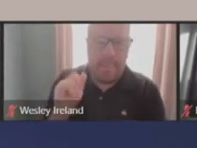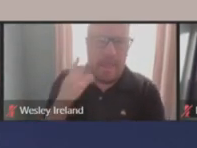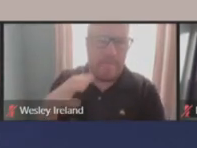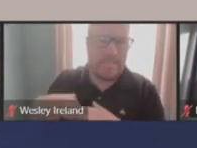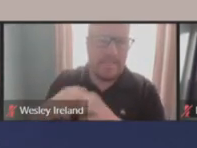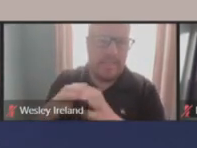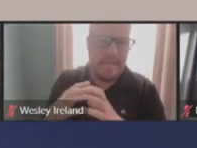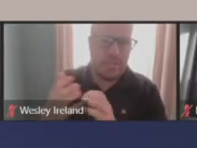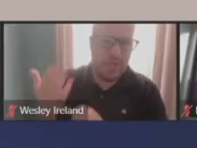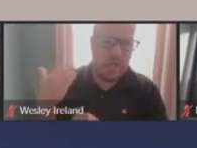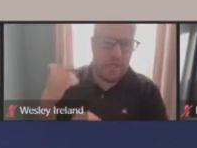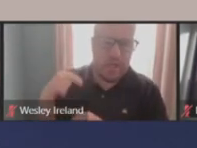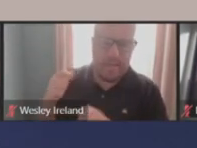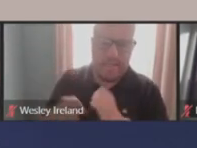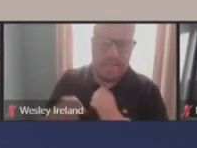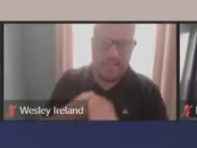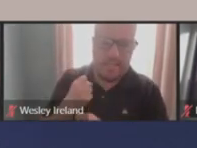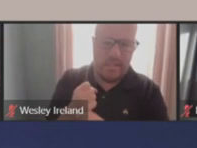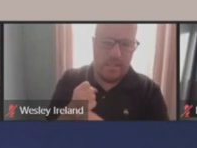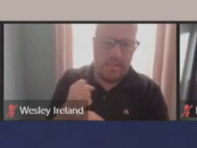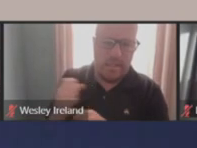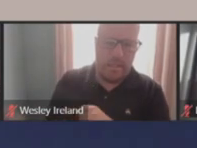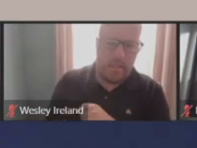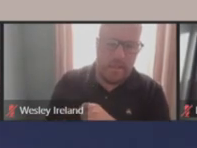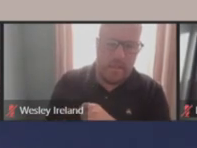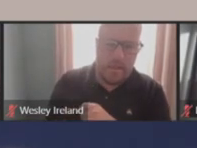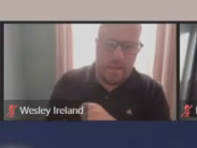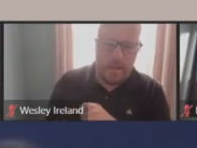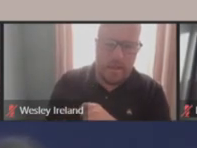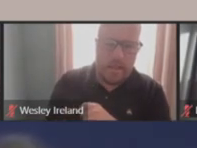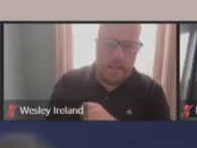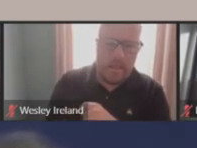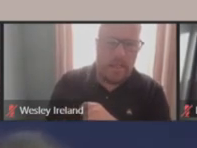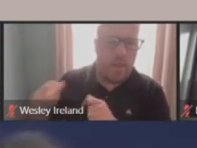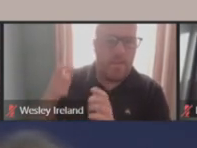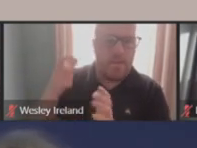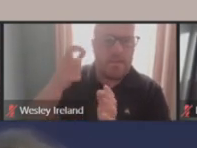it's a platform that was launched earlier this year.